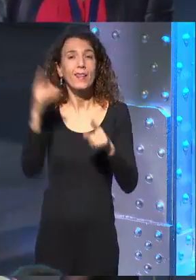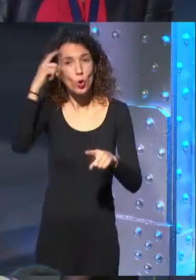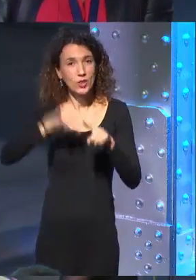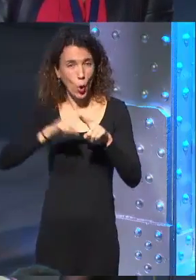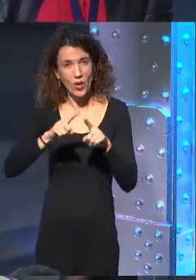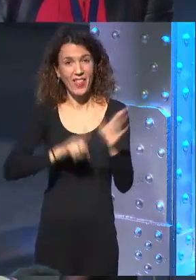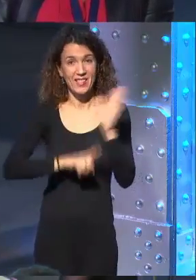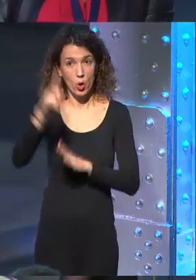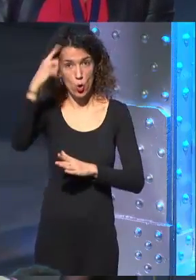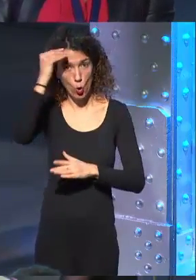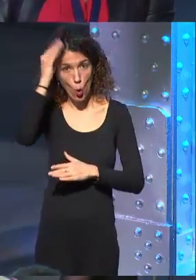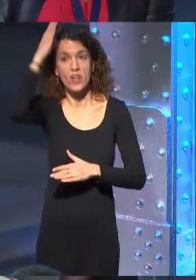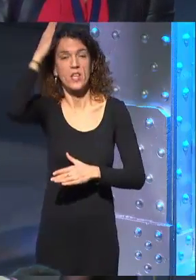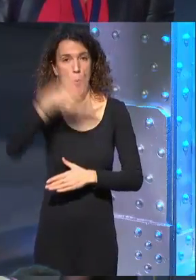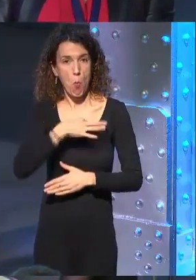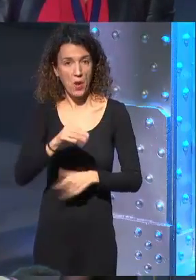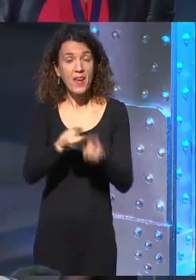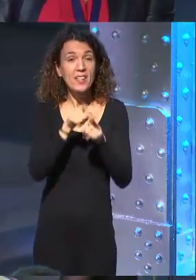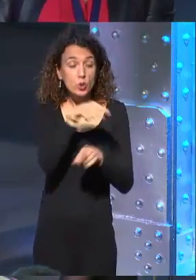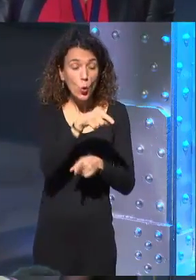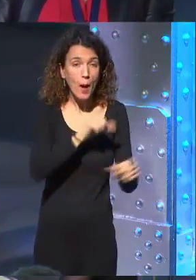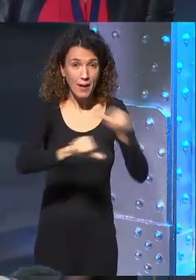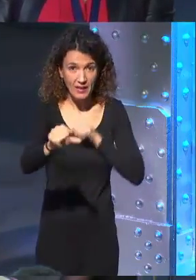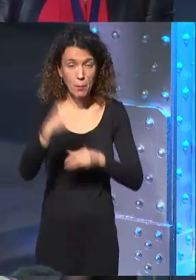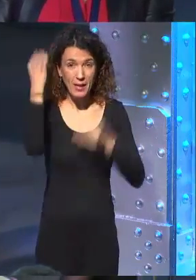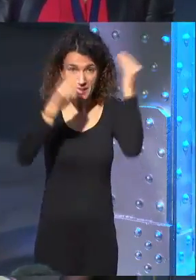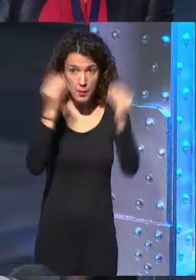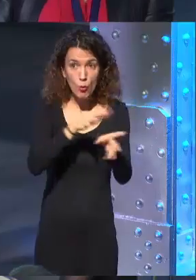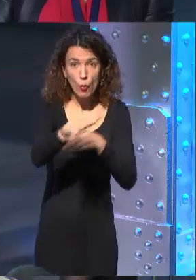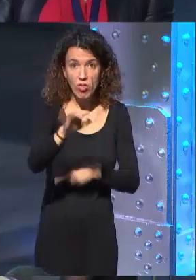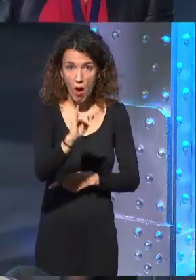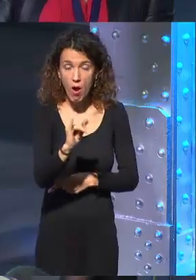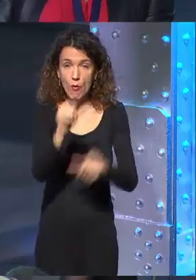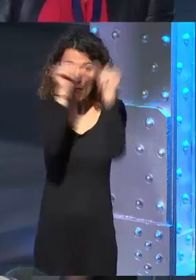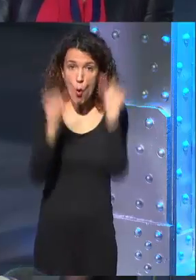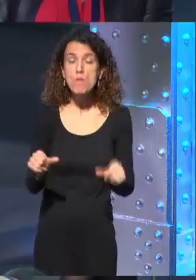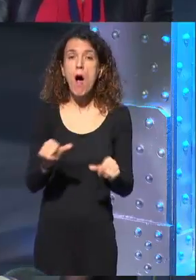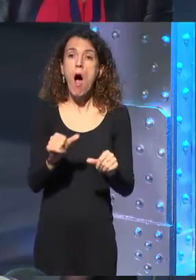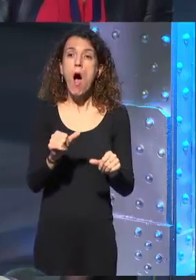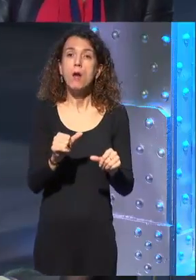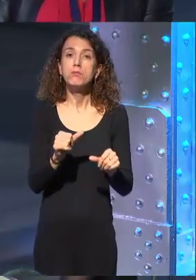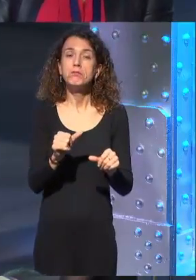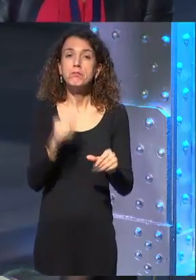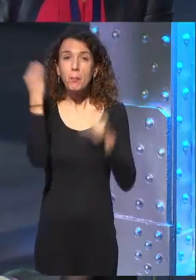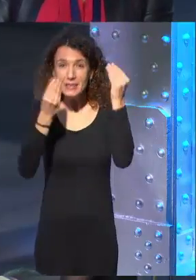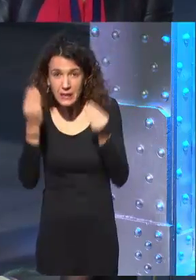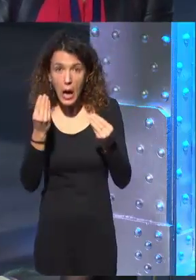change behavior. So how is it possible to modify a way of thinking